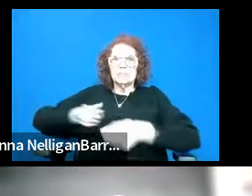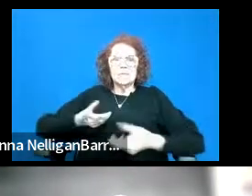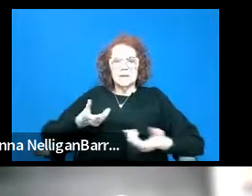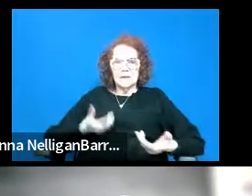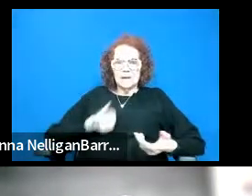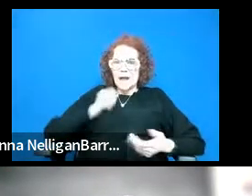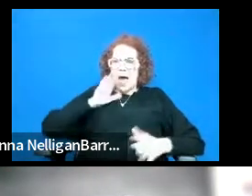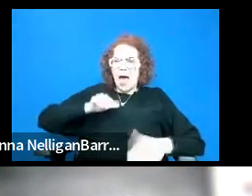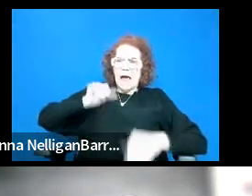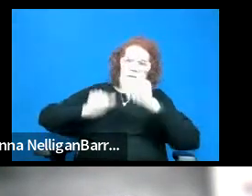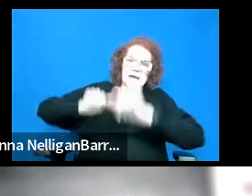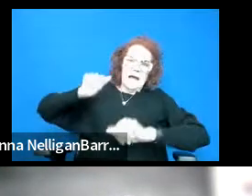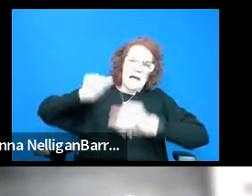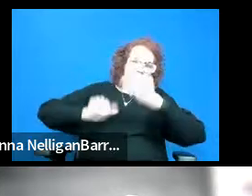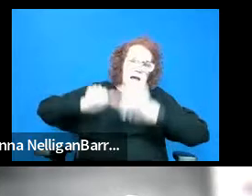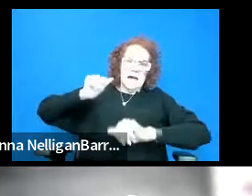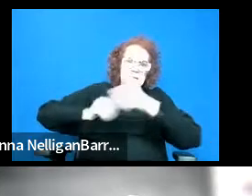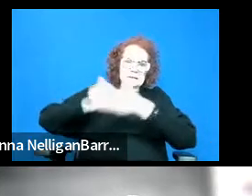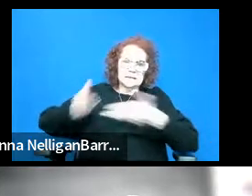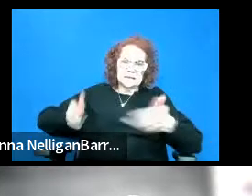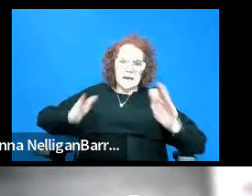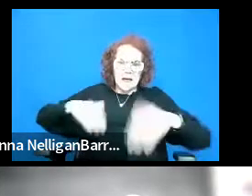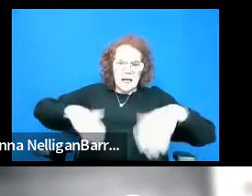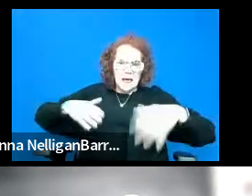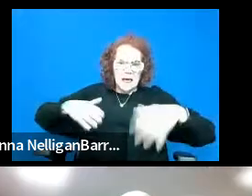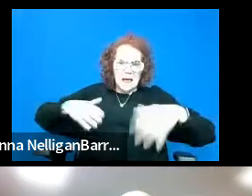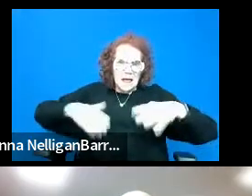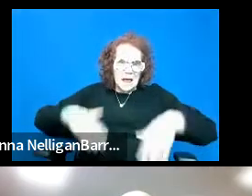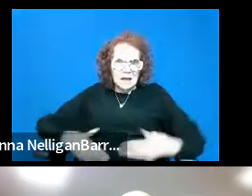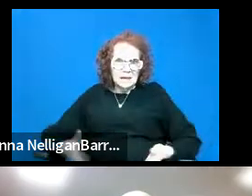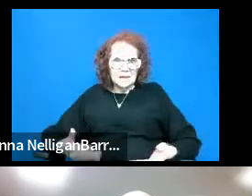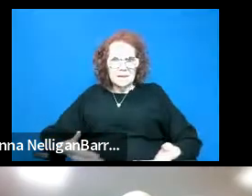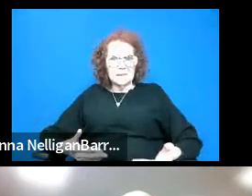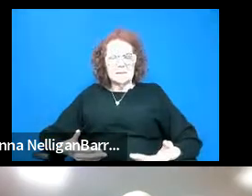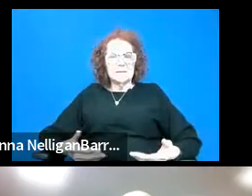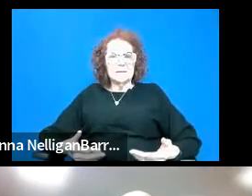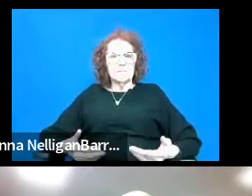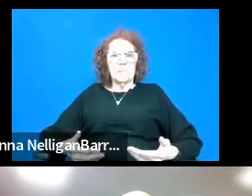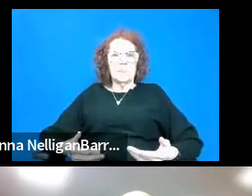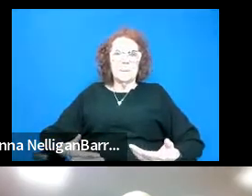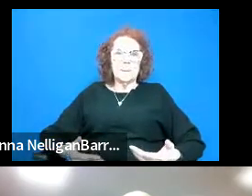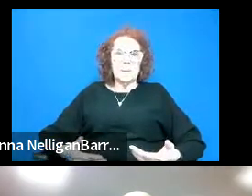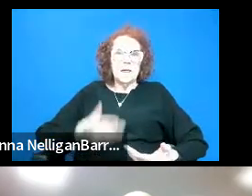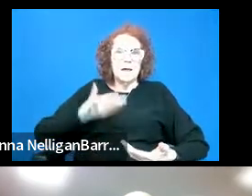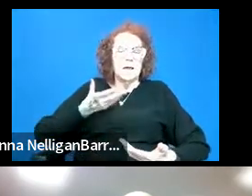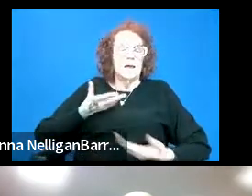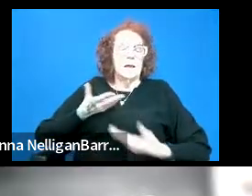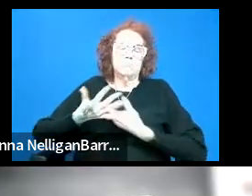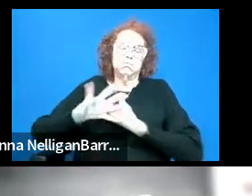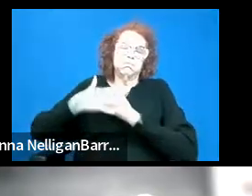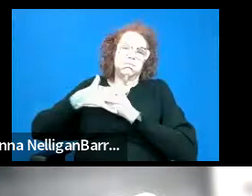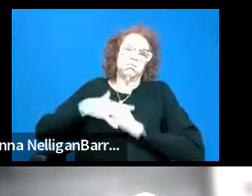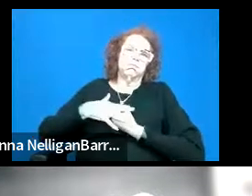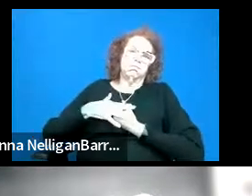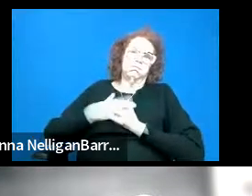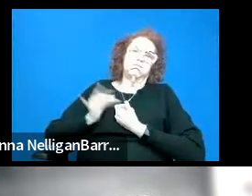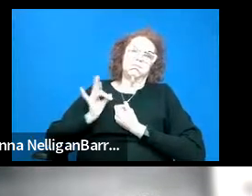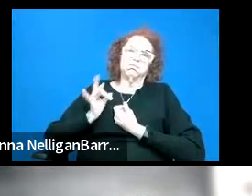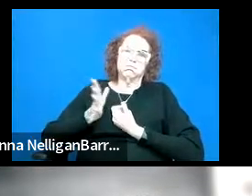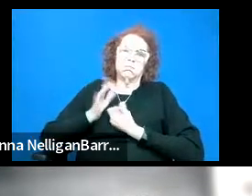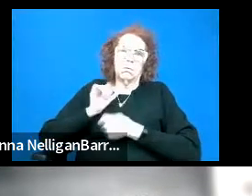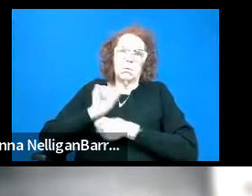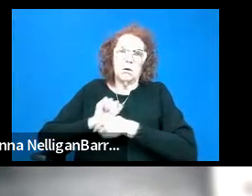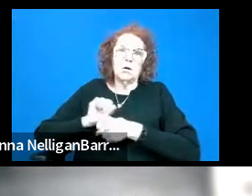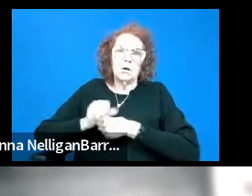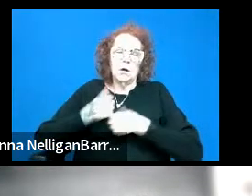are really being just crushed with workload. And let's not forget that they've been working out of their cars